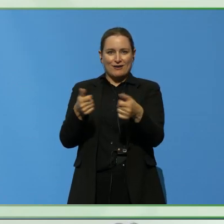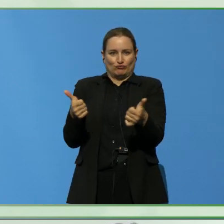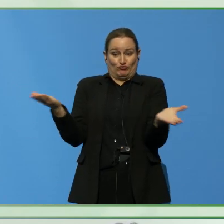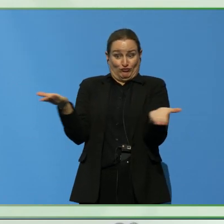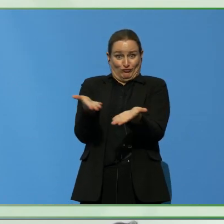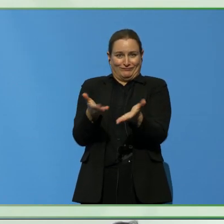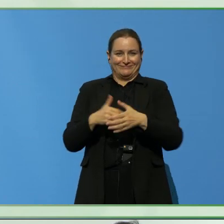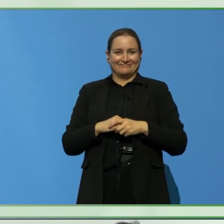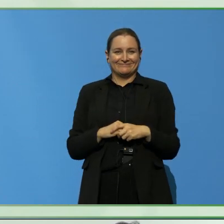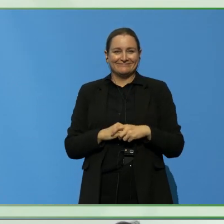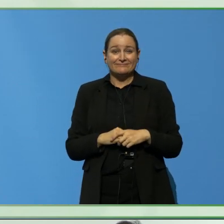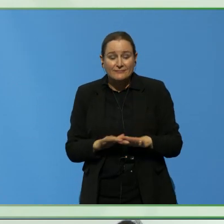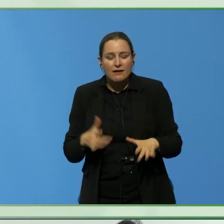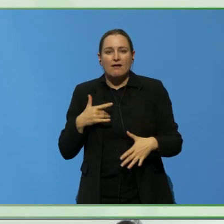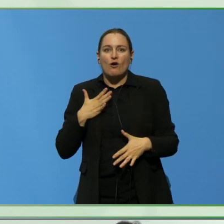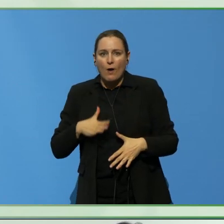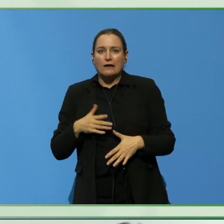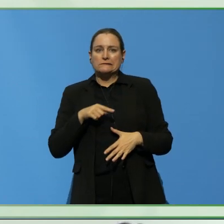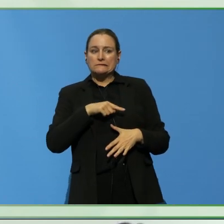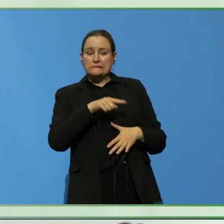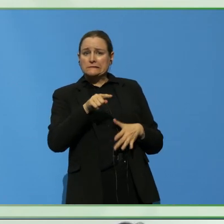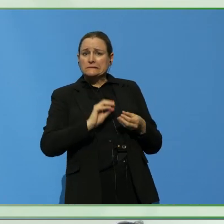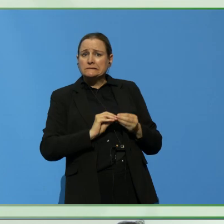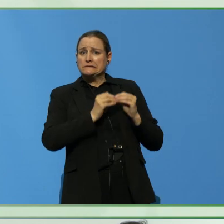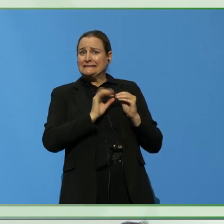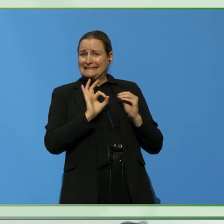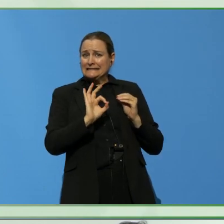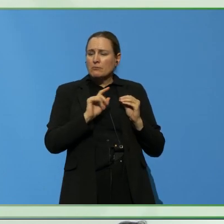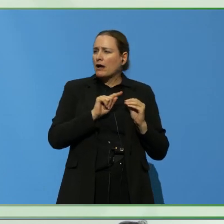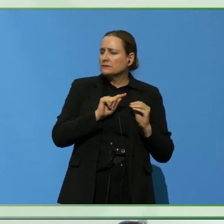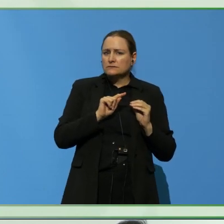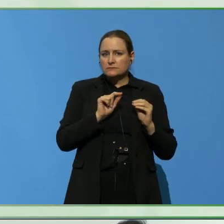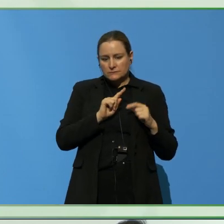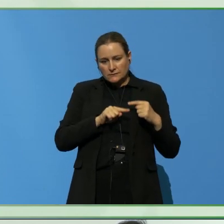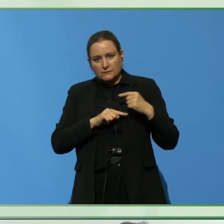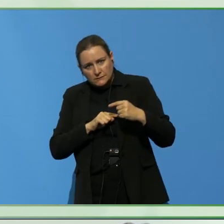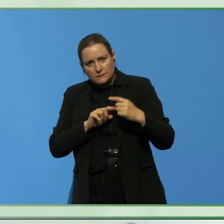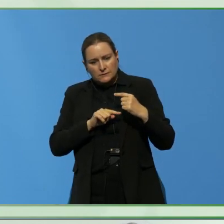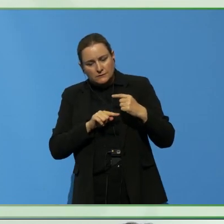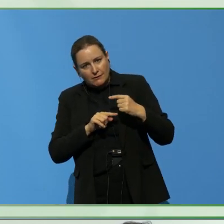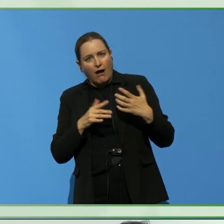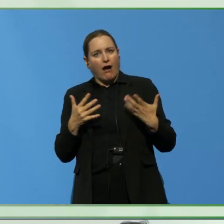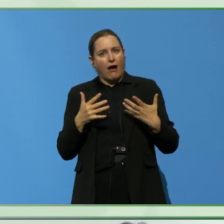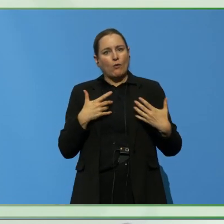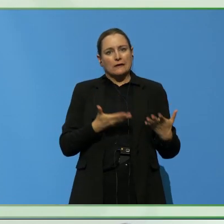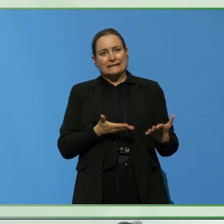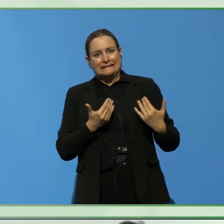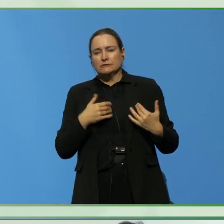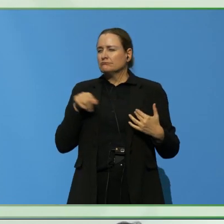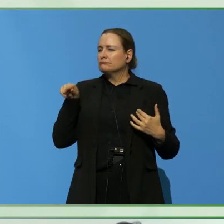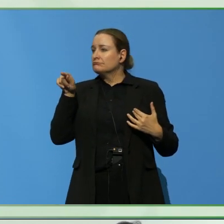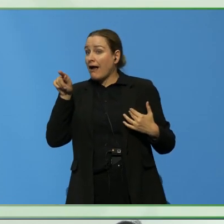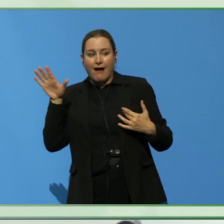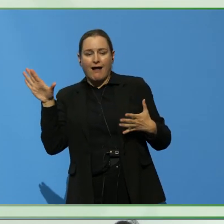them. We try and unlock answers for them. We try and lend the access to success